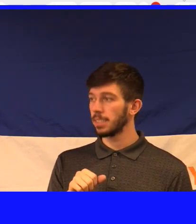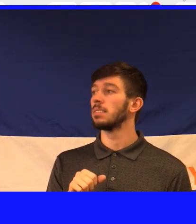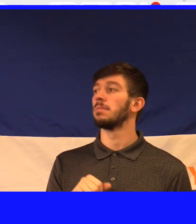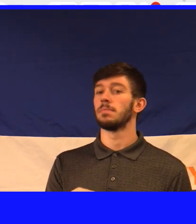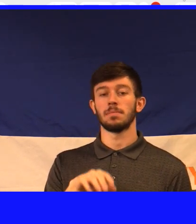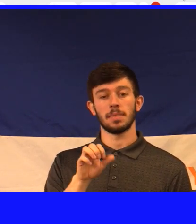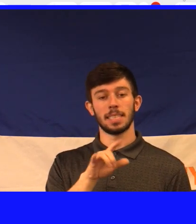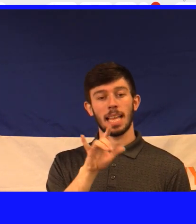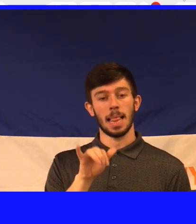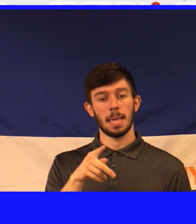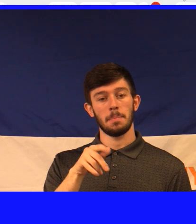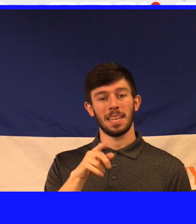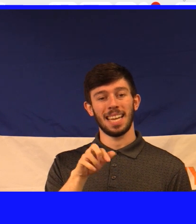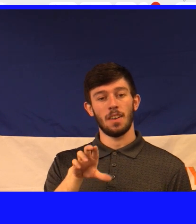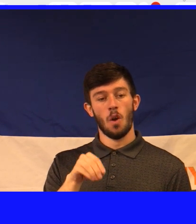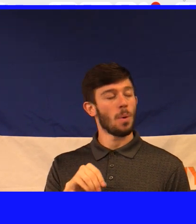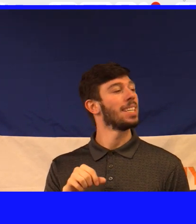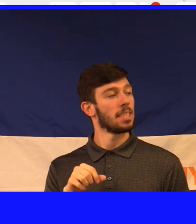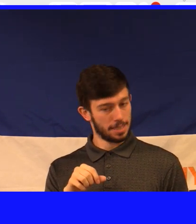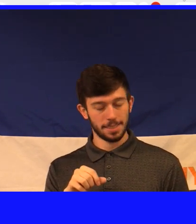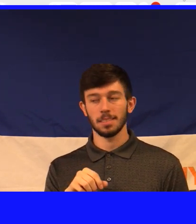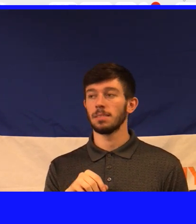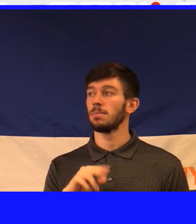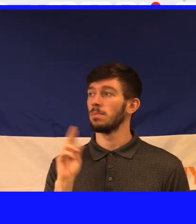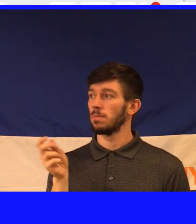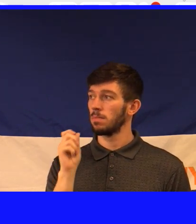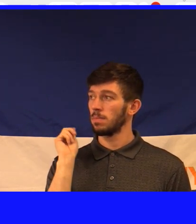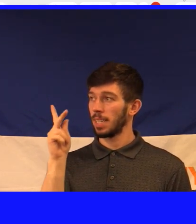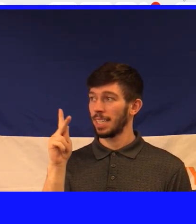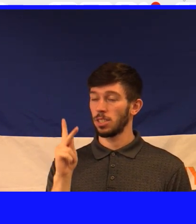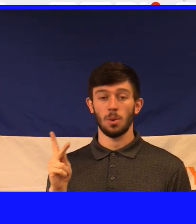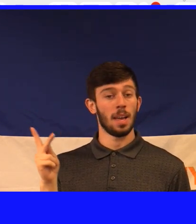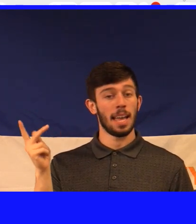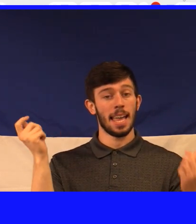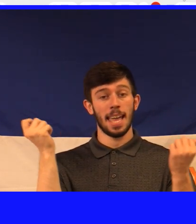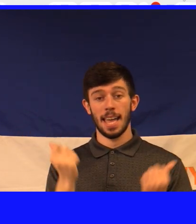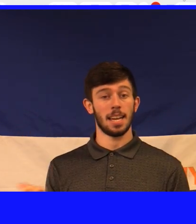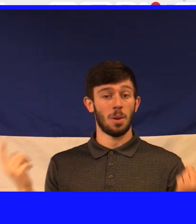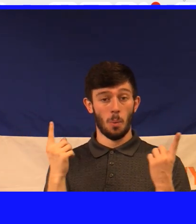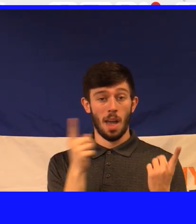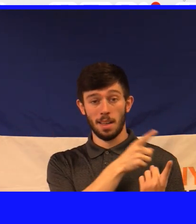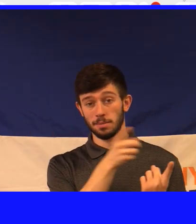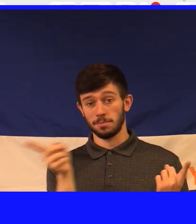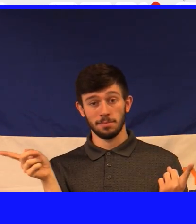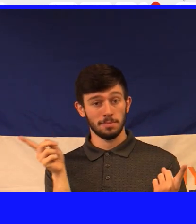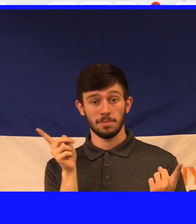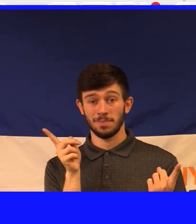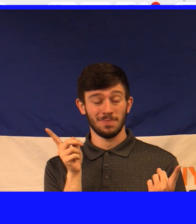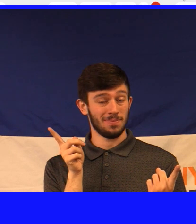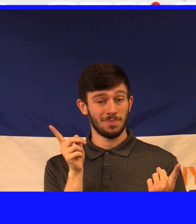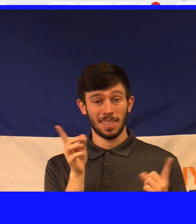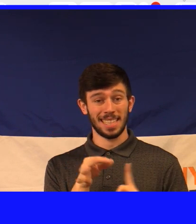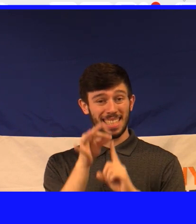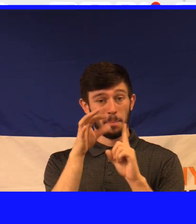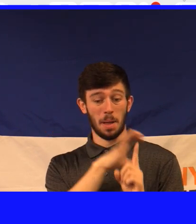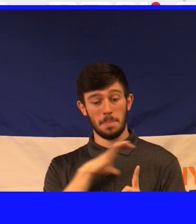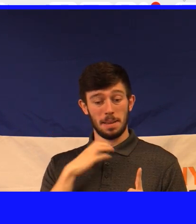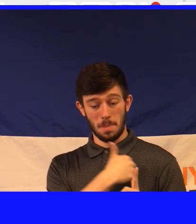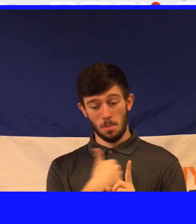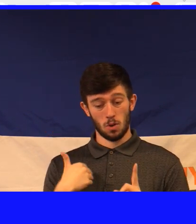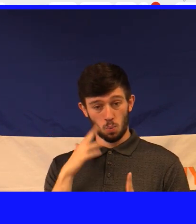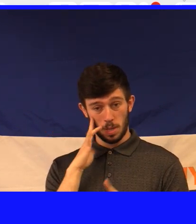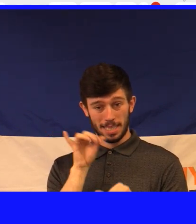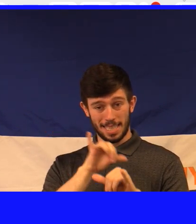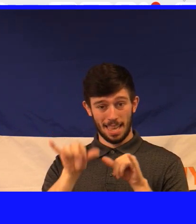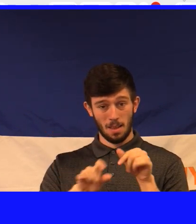Pinero. Yes. Now, Kalisa will, I guess anyone but committee members will stay on the line. Everyone else can log off.